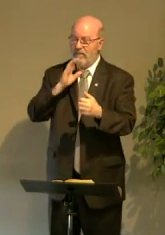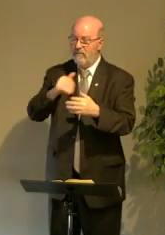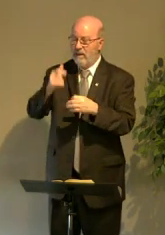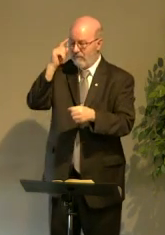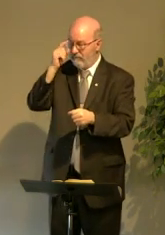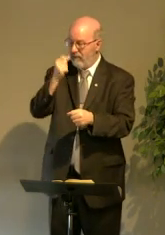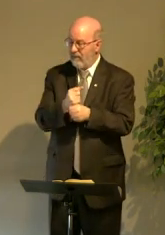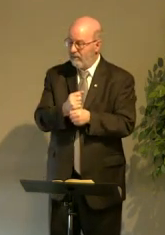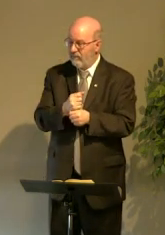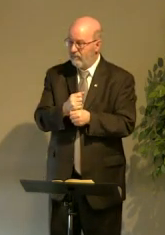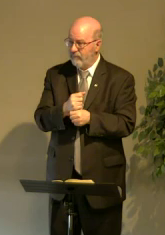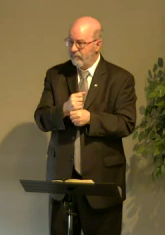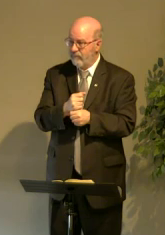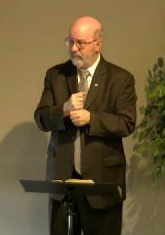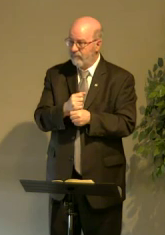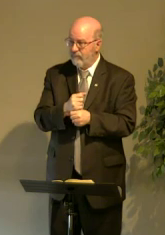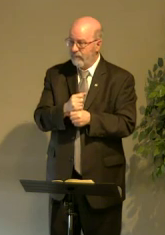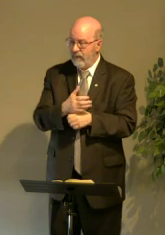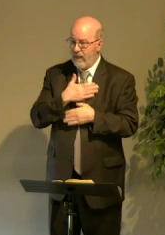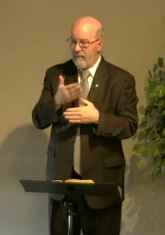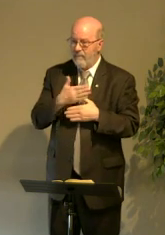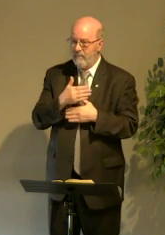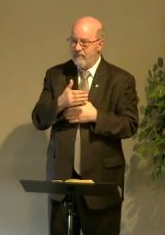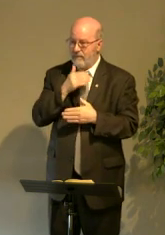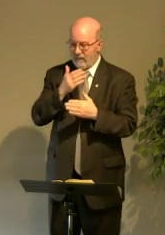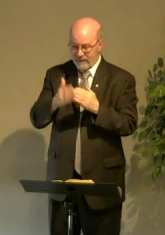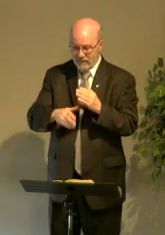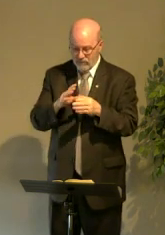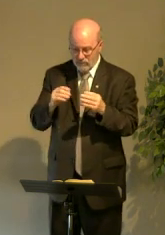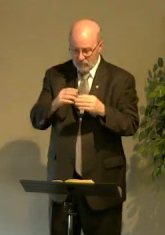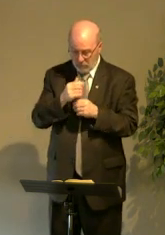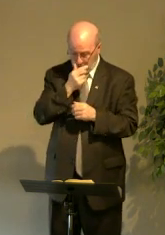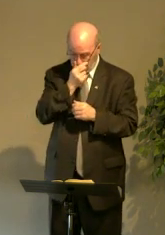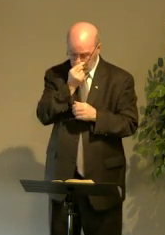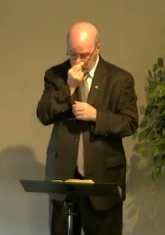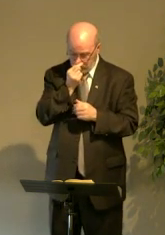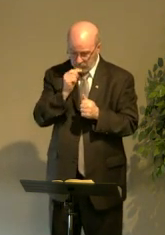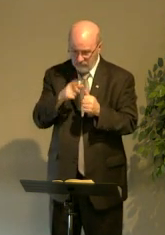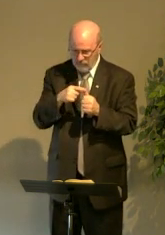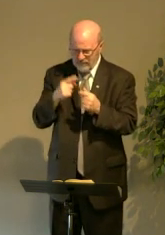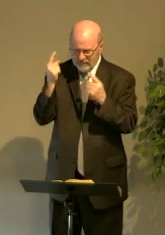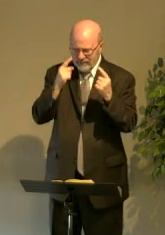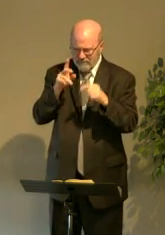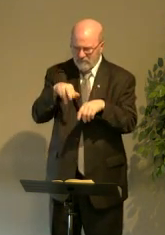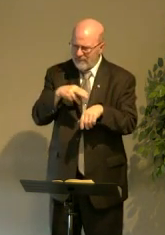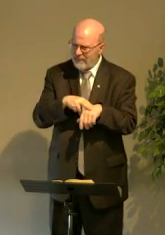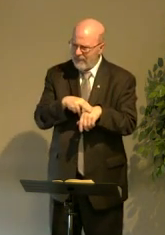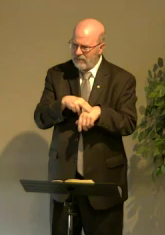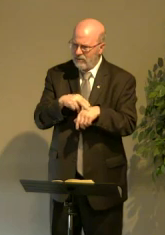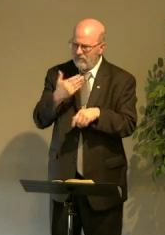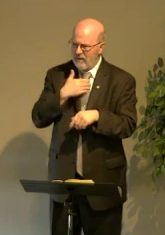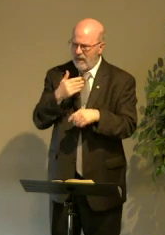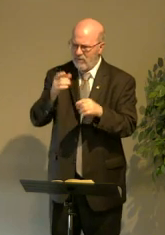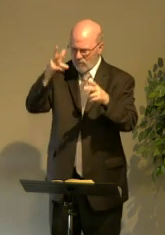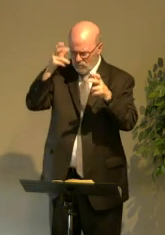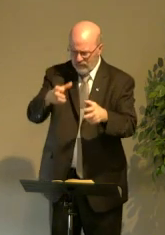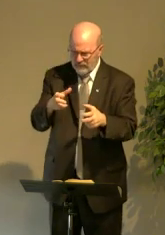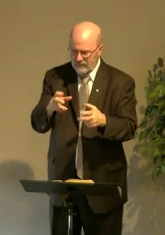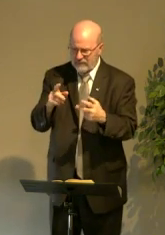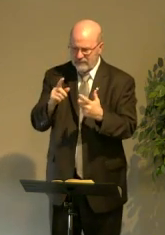by faith. I'm glad that's not the end of the story. So number one, think about the nature of our depravity. Number two,